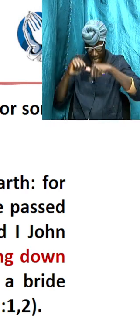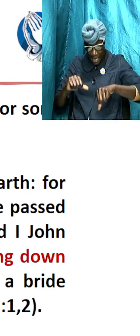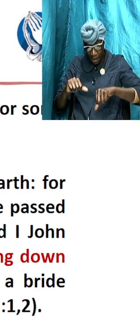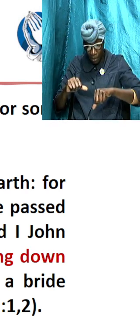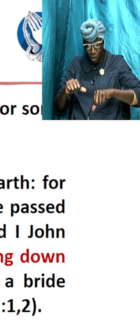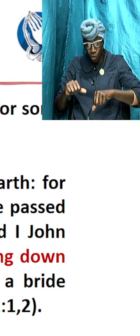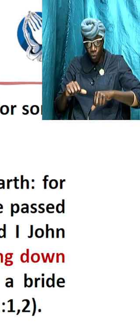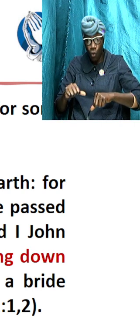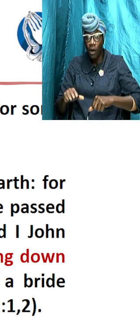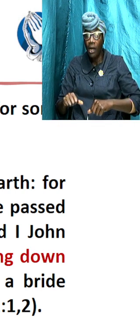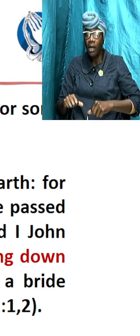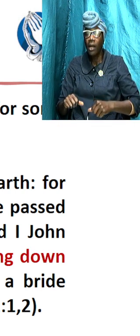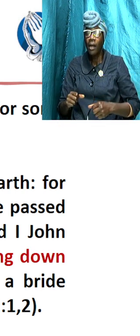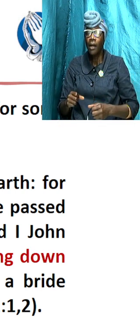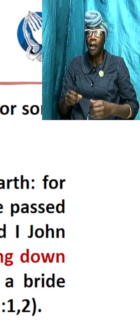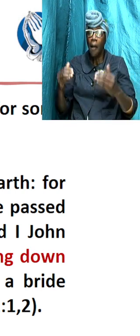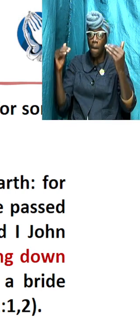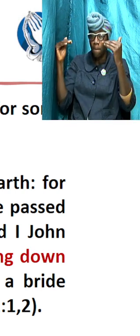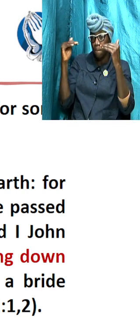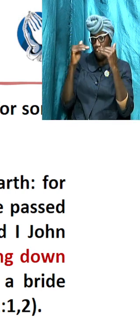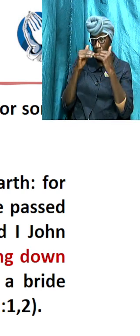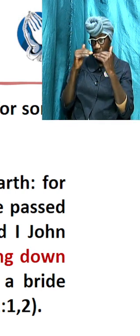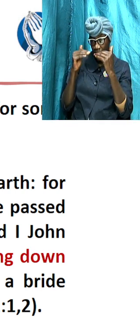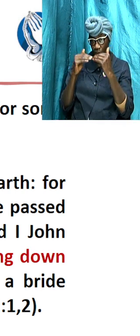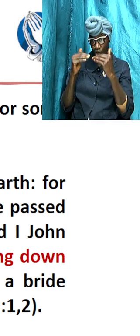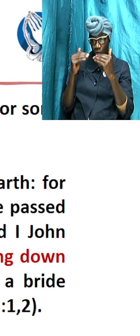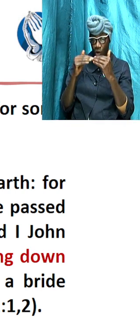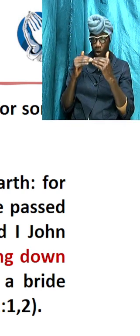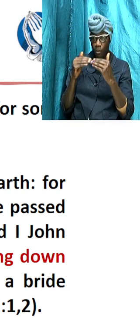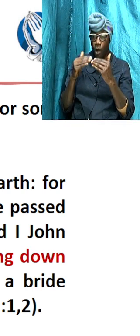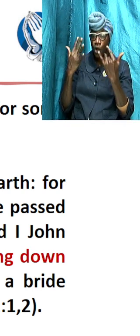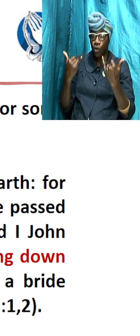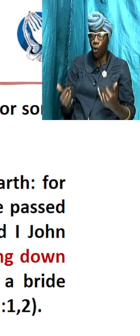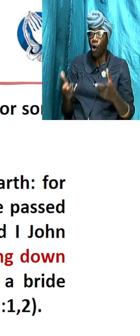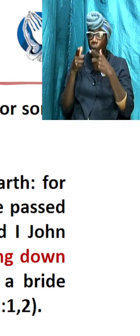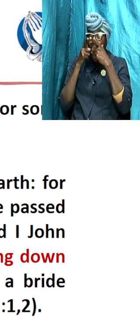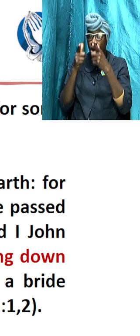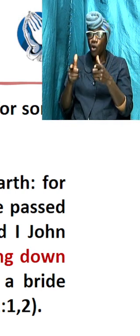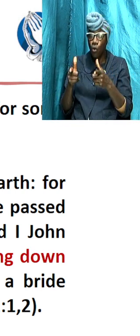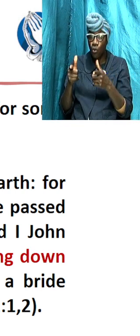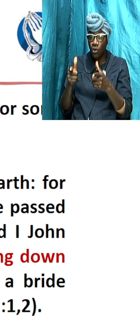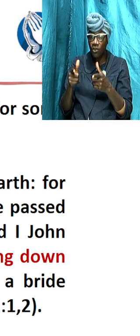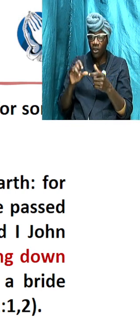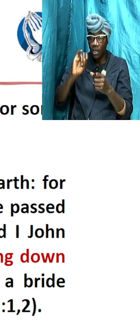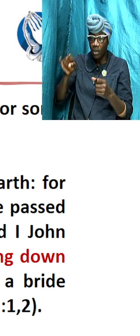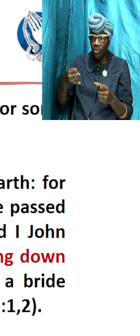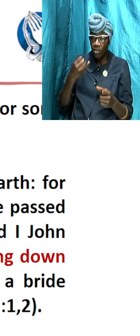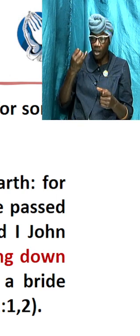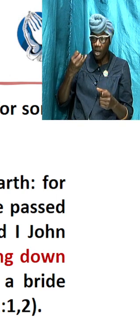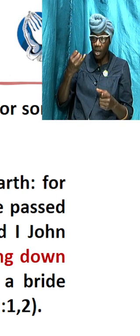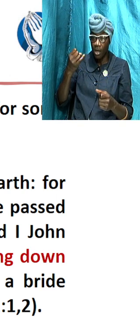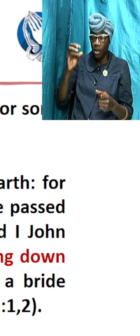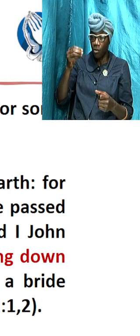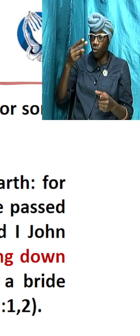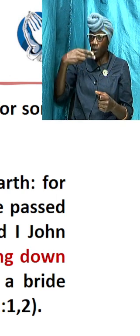I can't even measure up to how it really looks. He says, look here, John describing the city, he said the